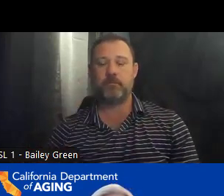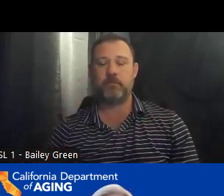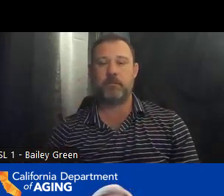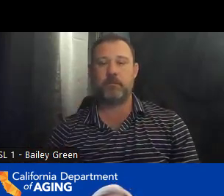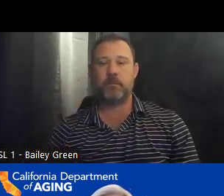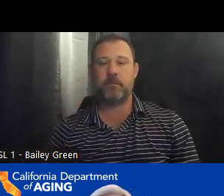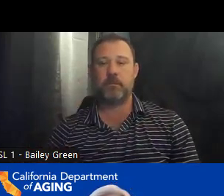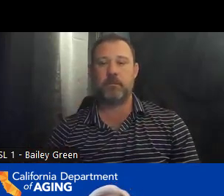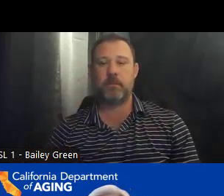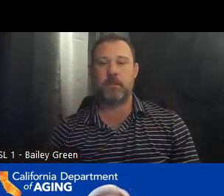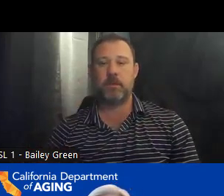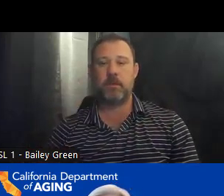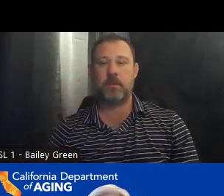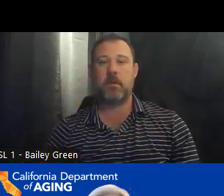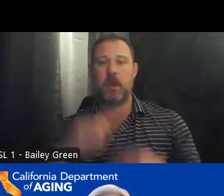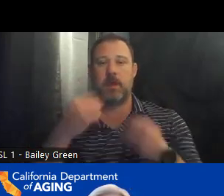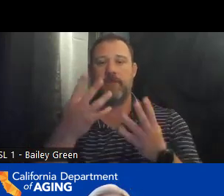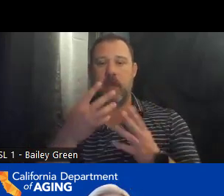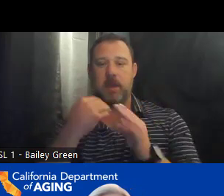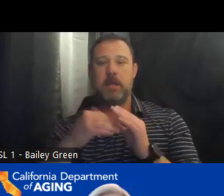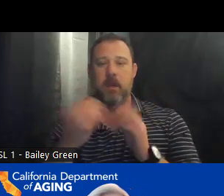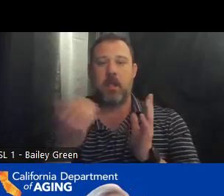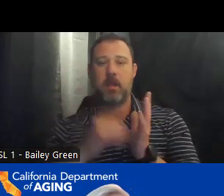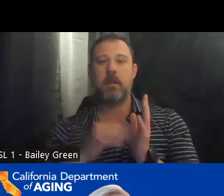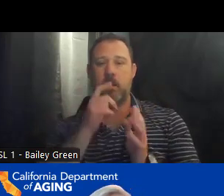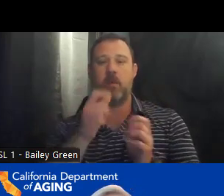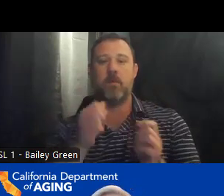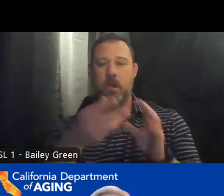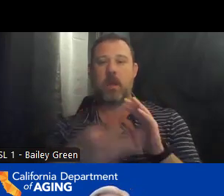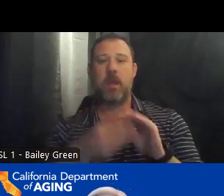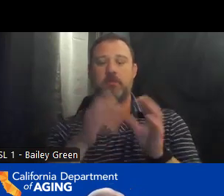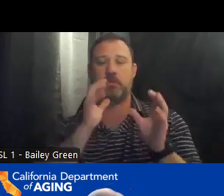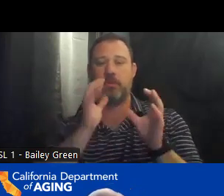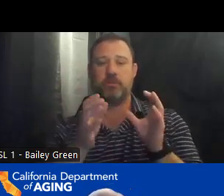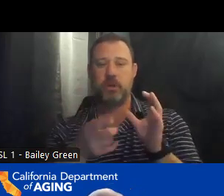And let me give you that email address again, and we'll put it in the chat.